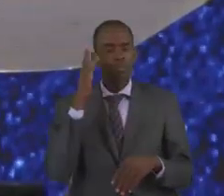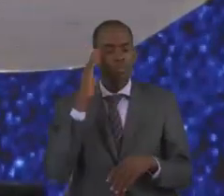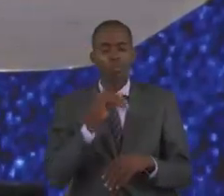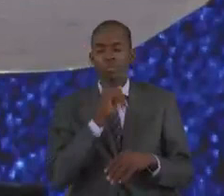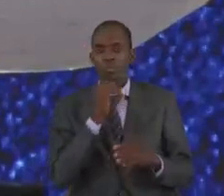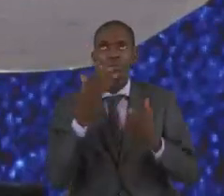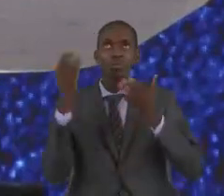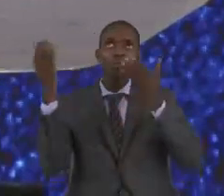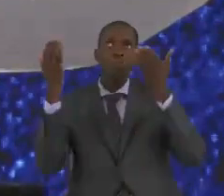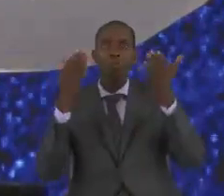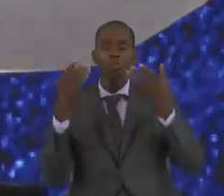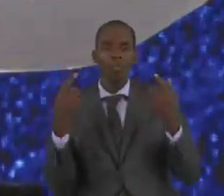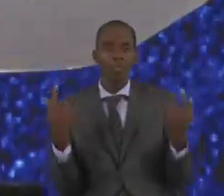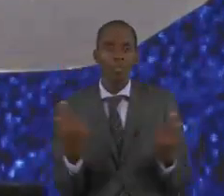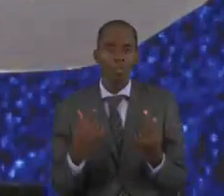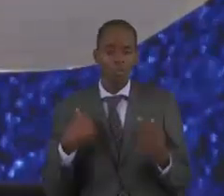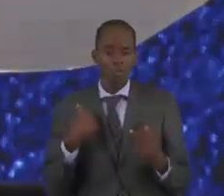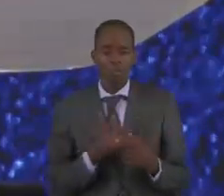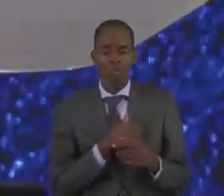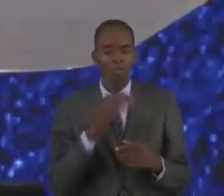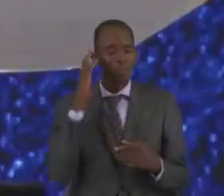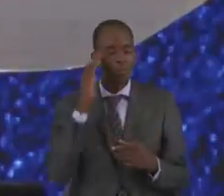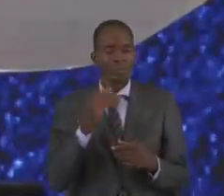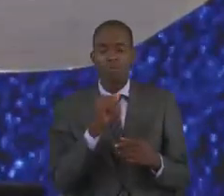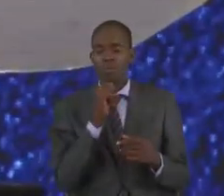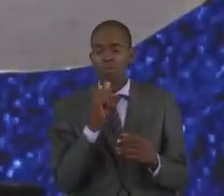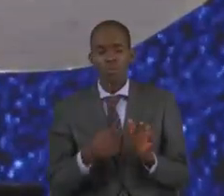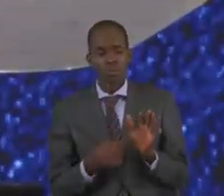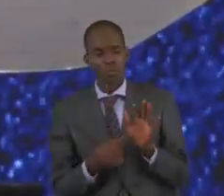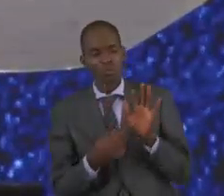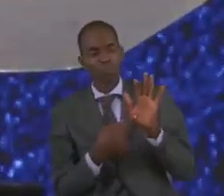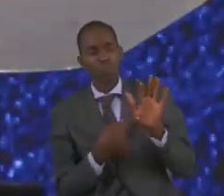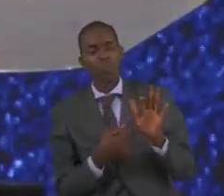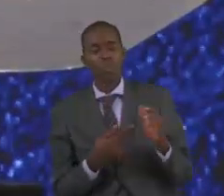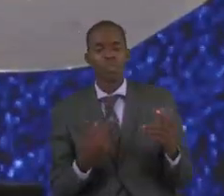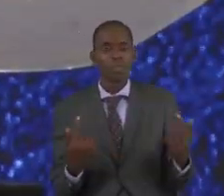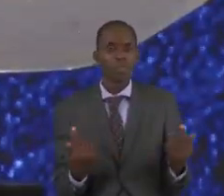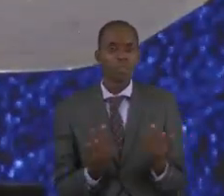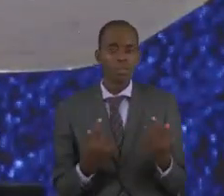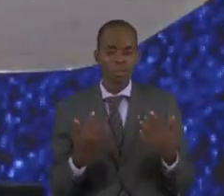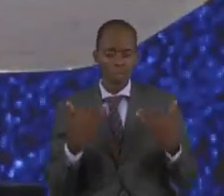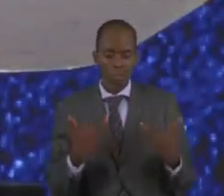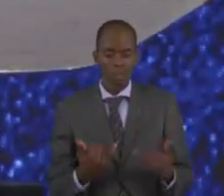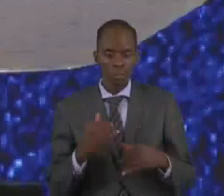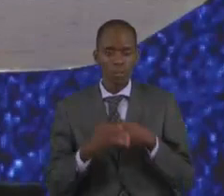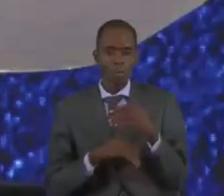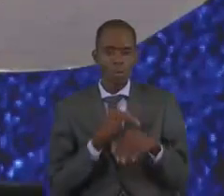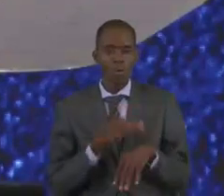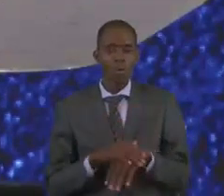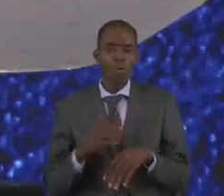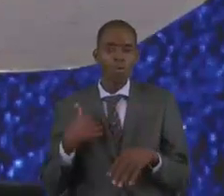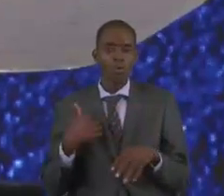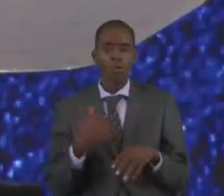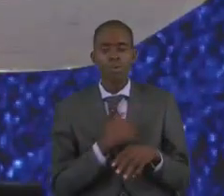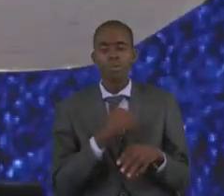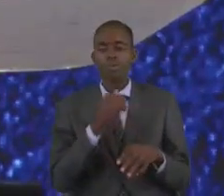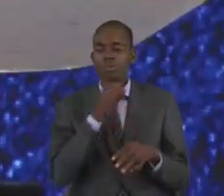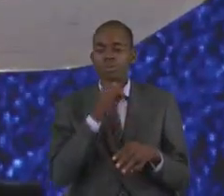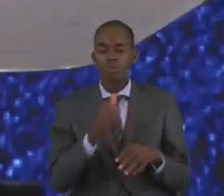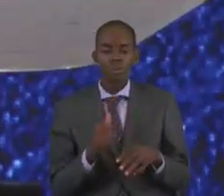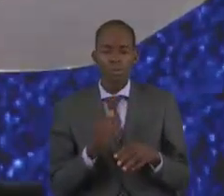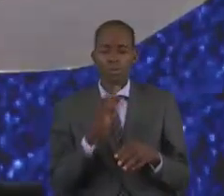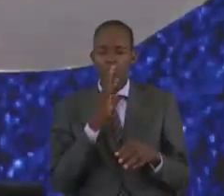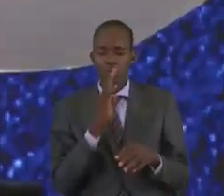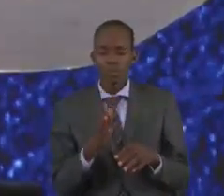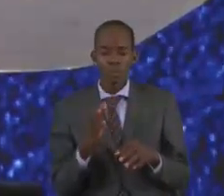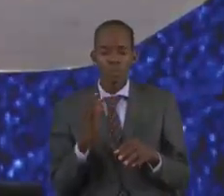sin. Henceforth, we should not be slaves of sin. Henceforth, we should not be